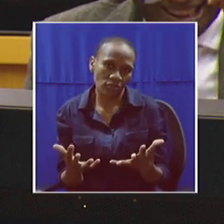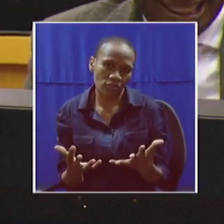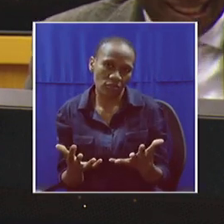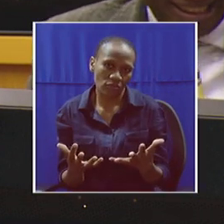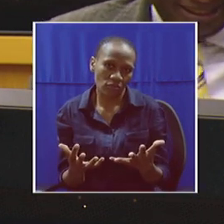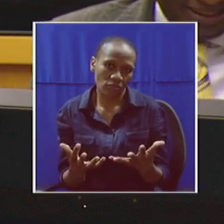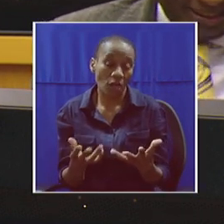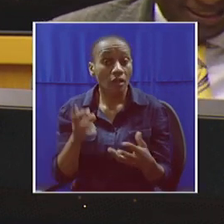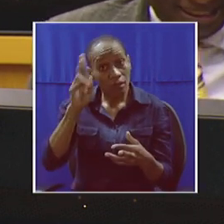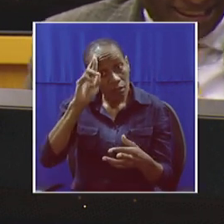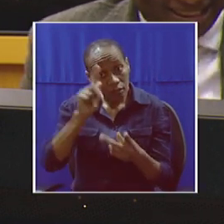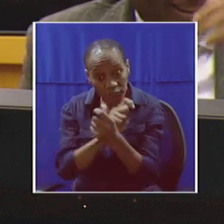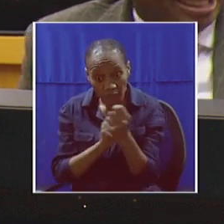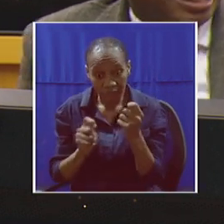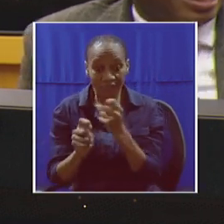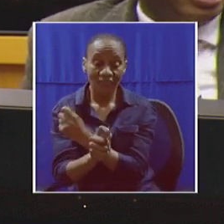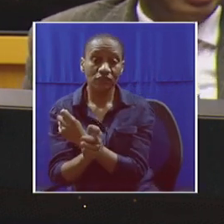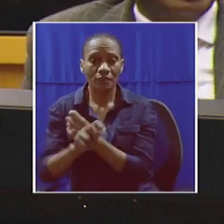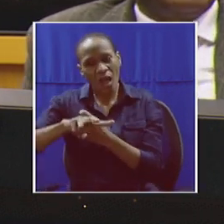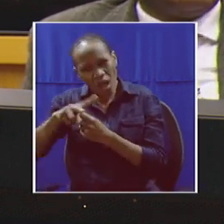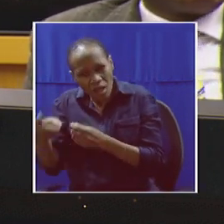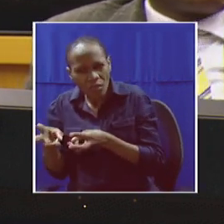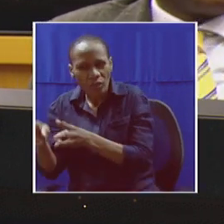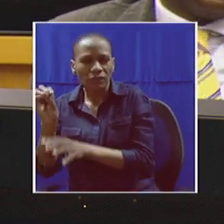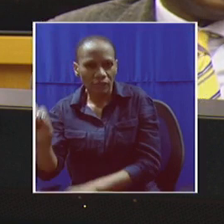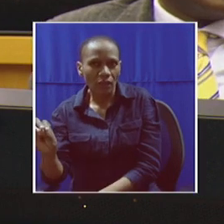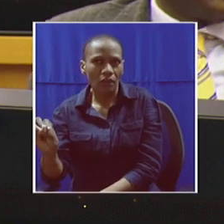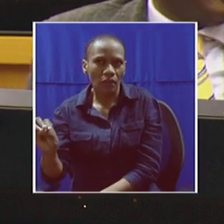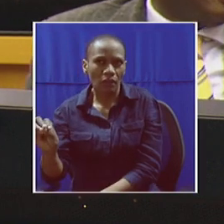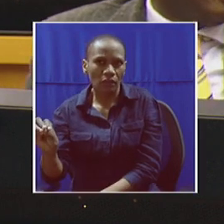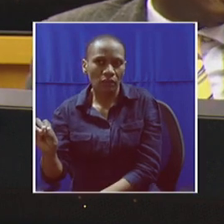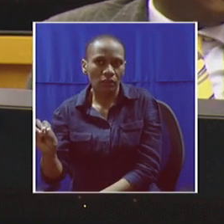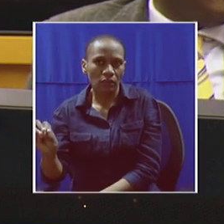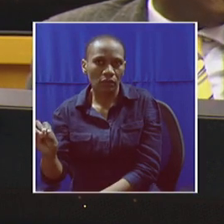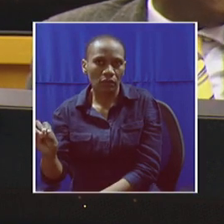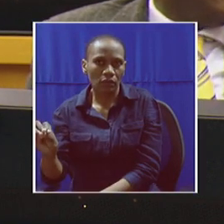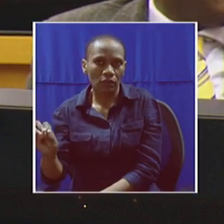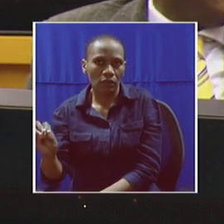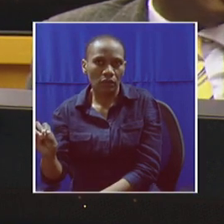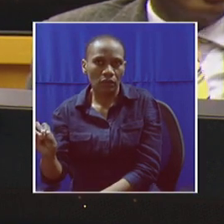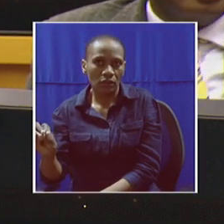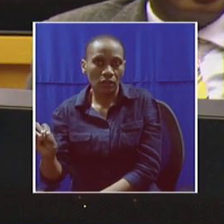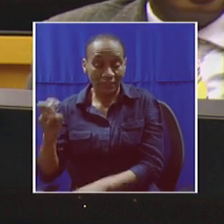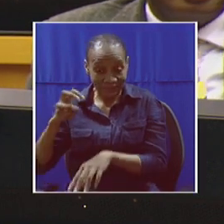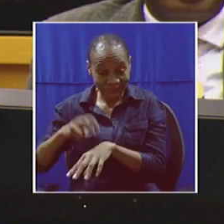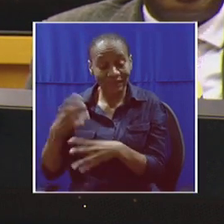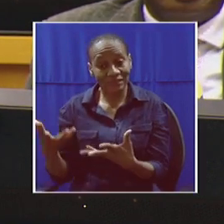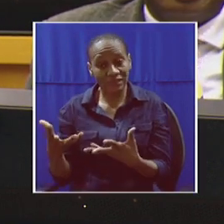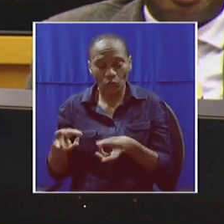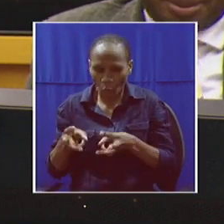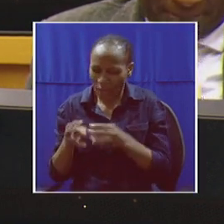transitioning into various other forms require careful approach which should be